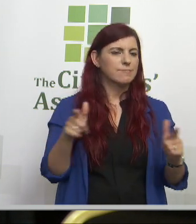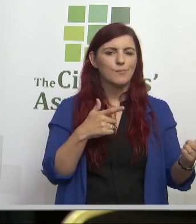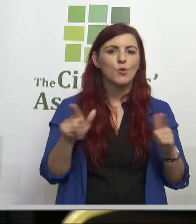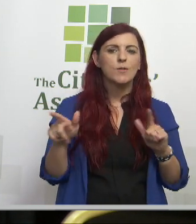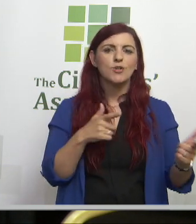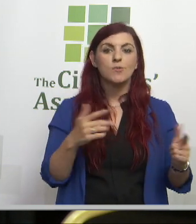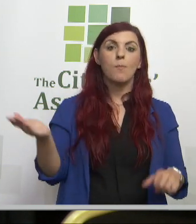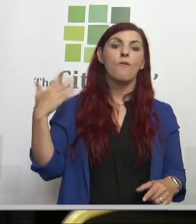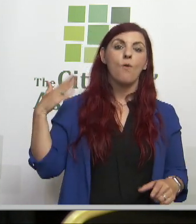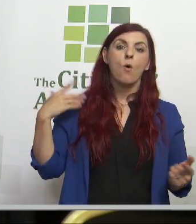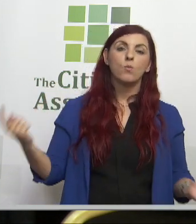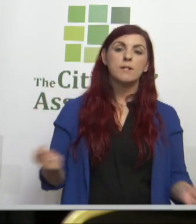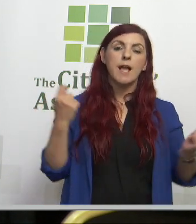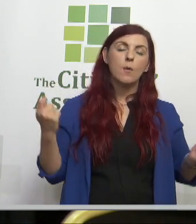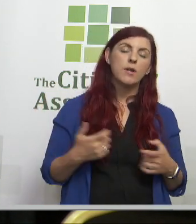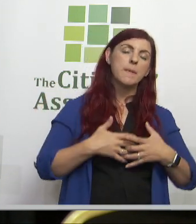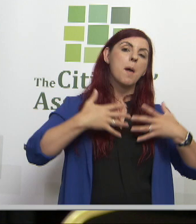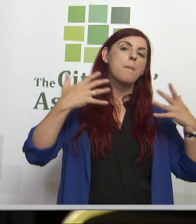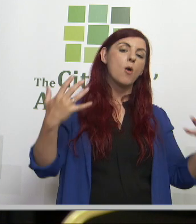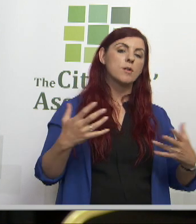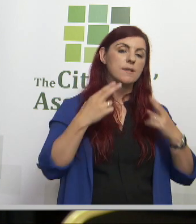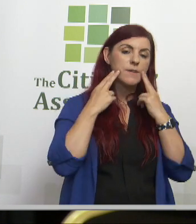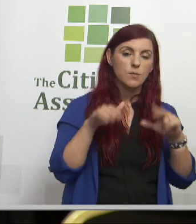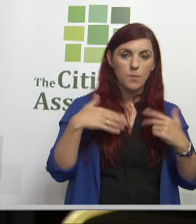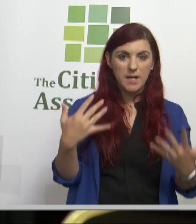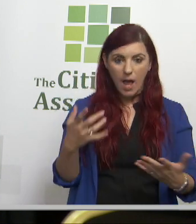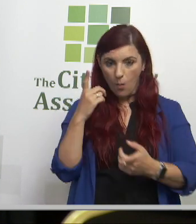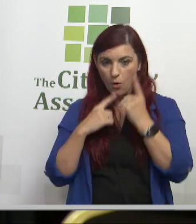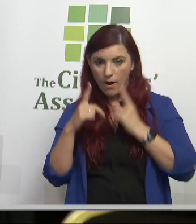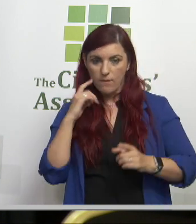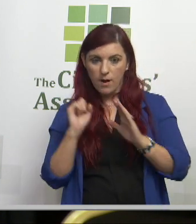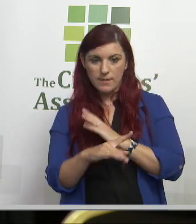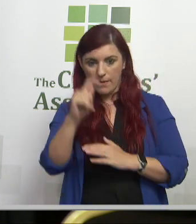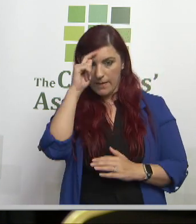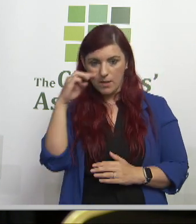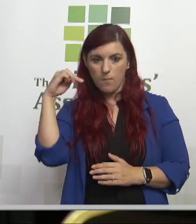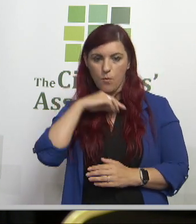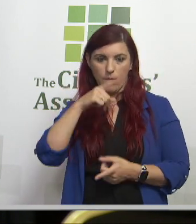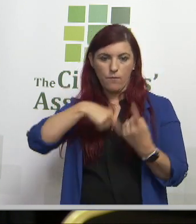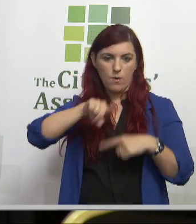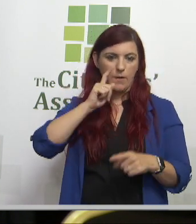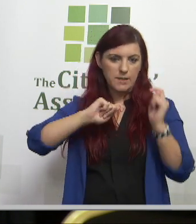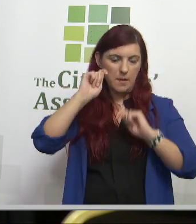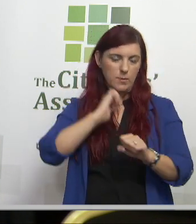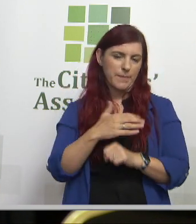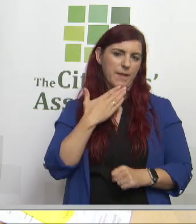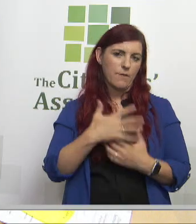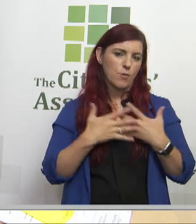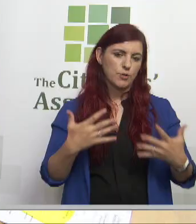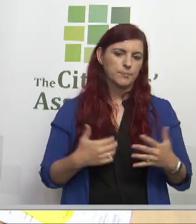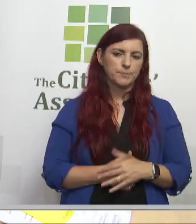nature, and now we are crying for its loss. And I think that's something really to bear in mind. Thank you very much.